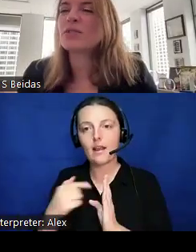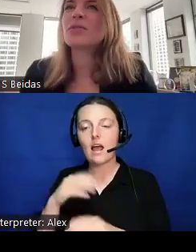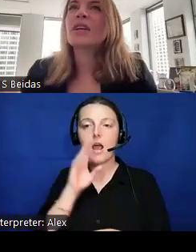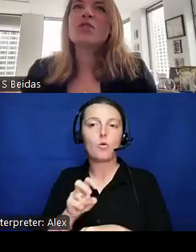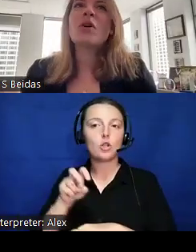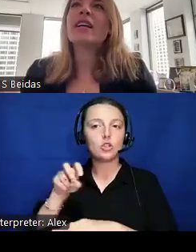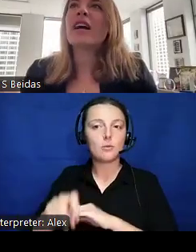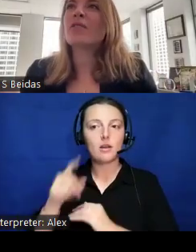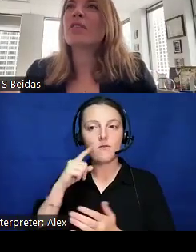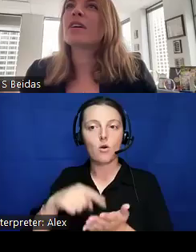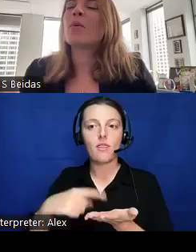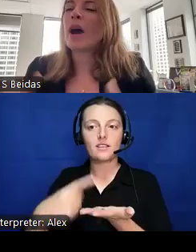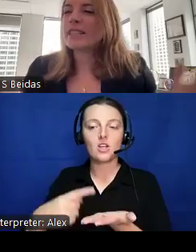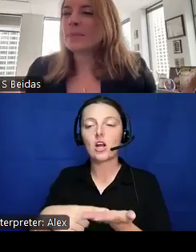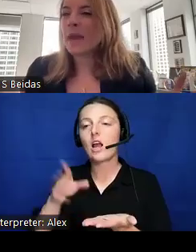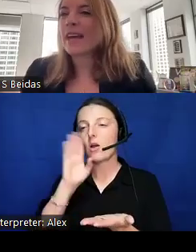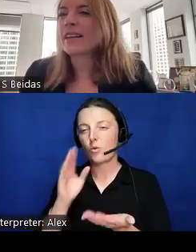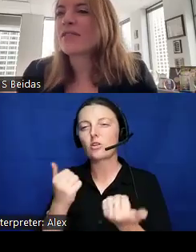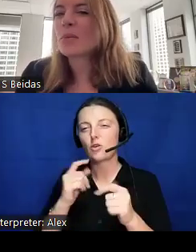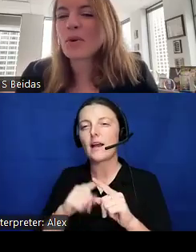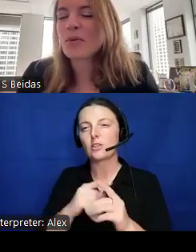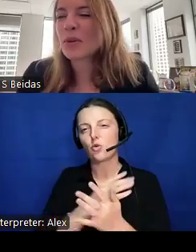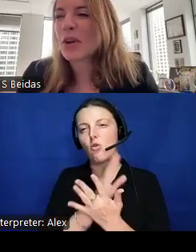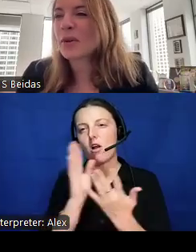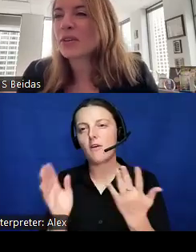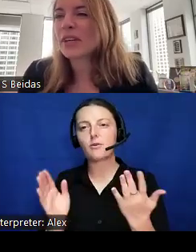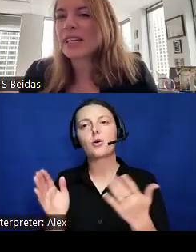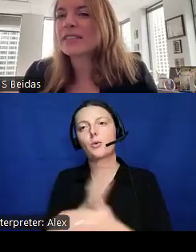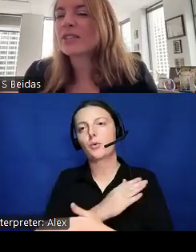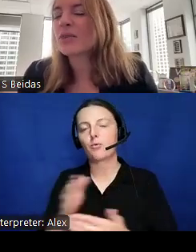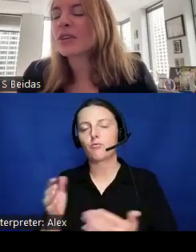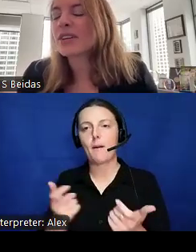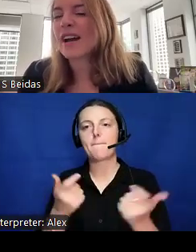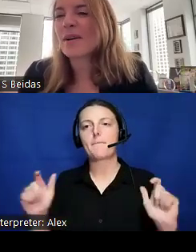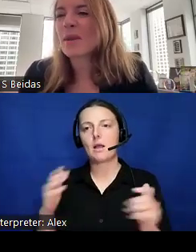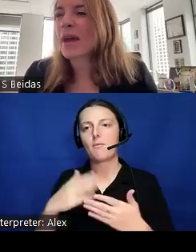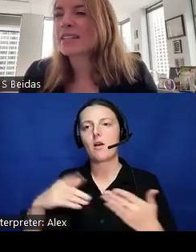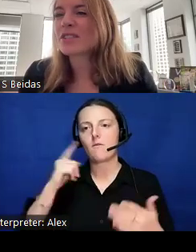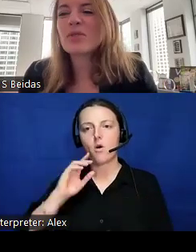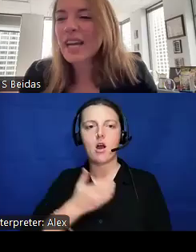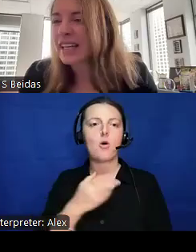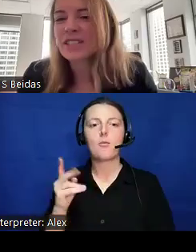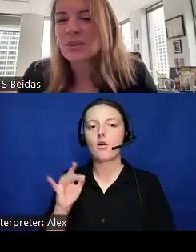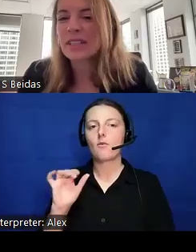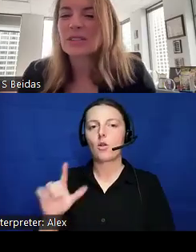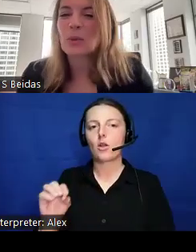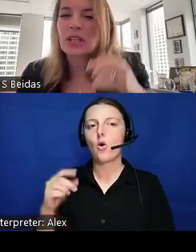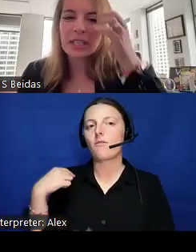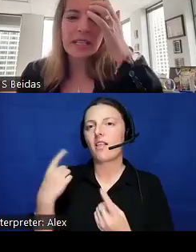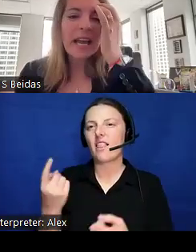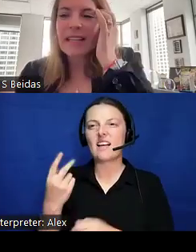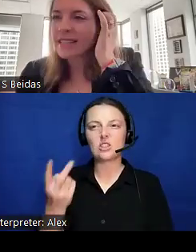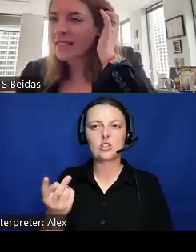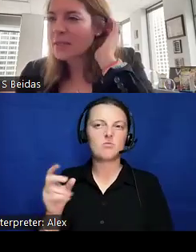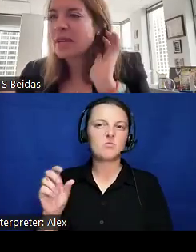talk. I am going to try to cover a wide span of our portfolio and learnings over the past 2 decades